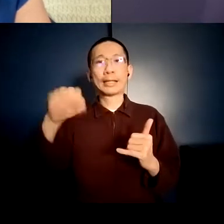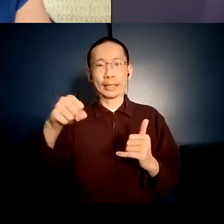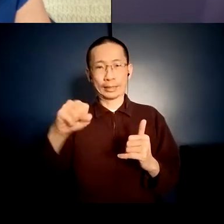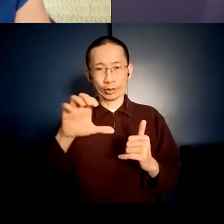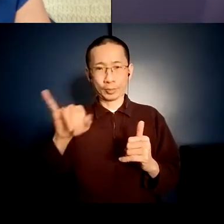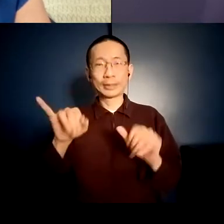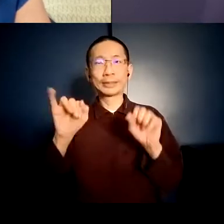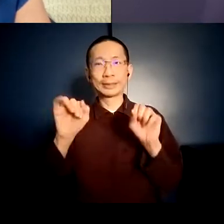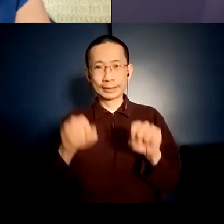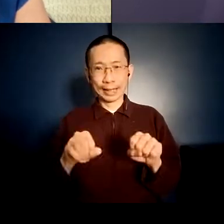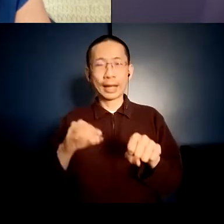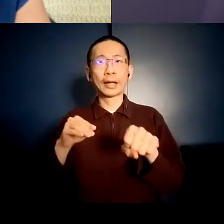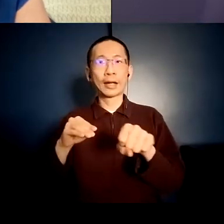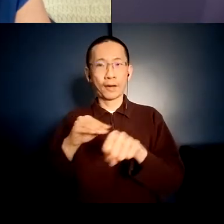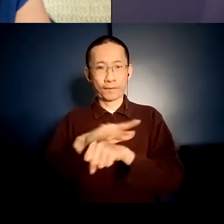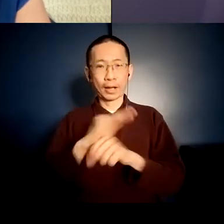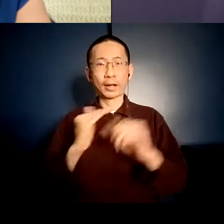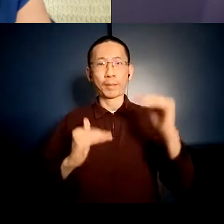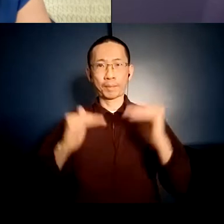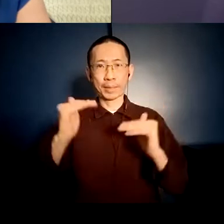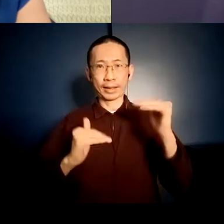implants can affect balance.